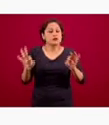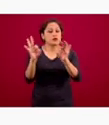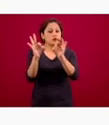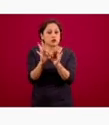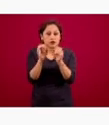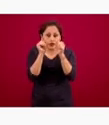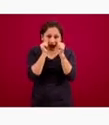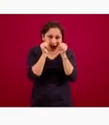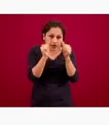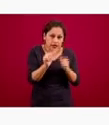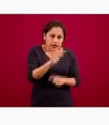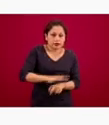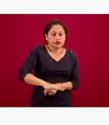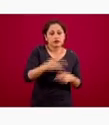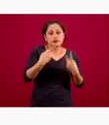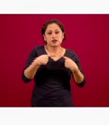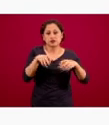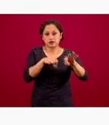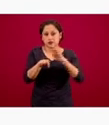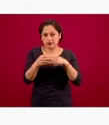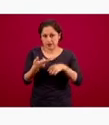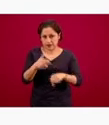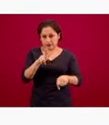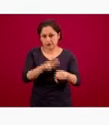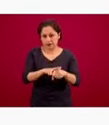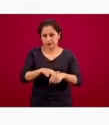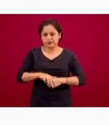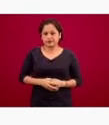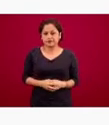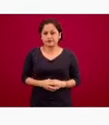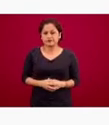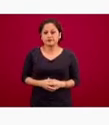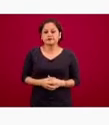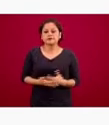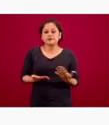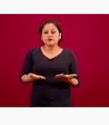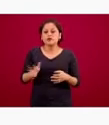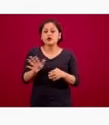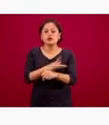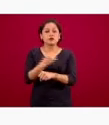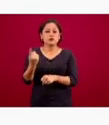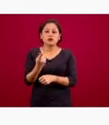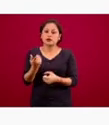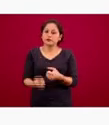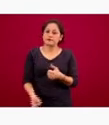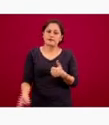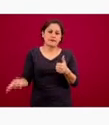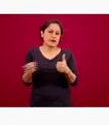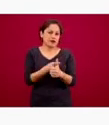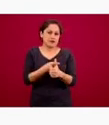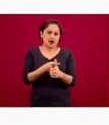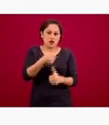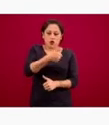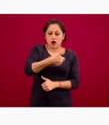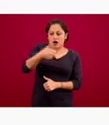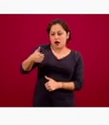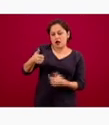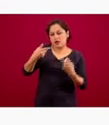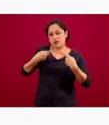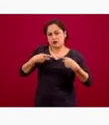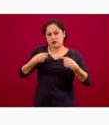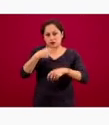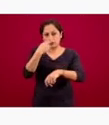is important to have some guidelines present, especially when talking about first responders and health